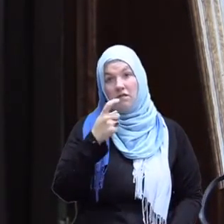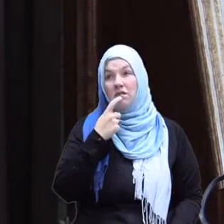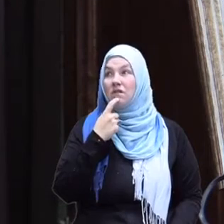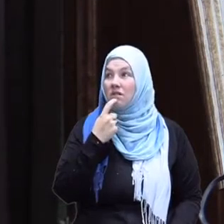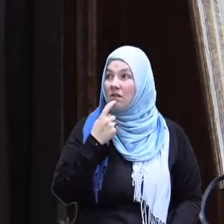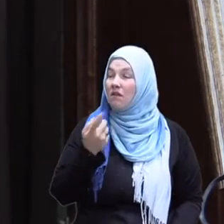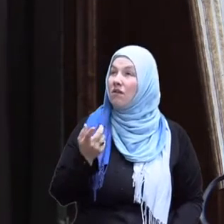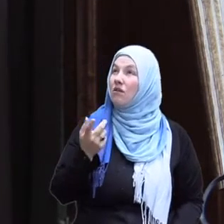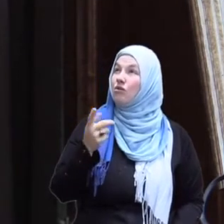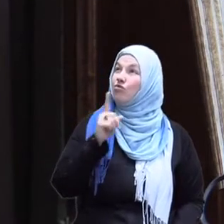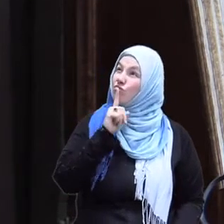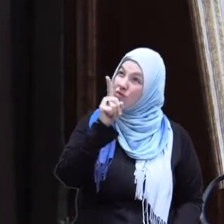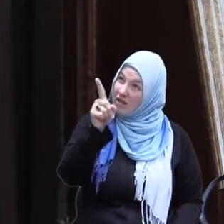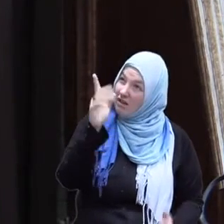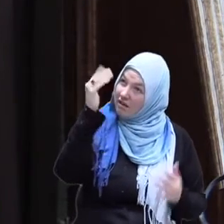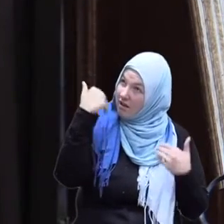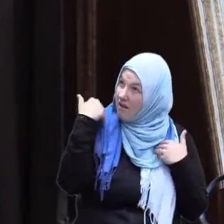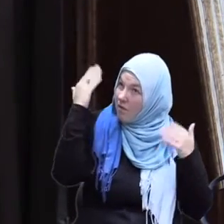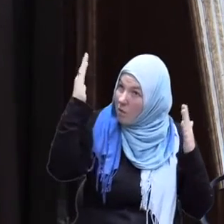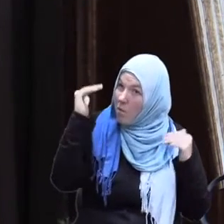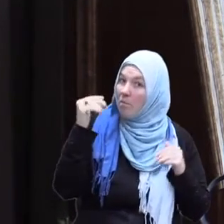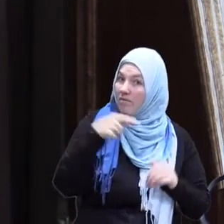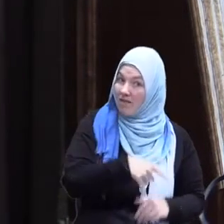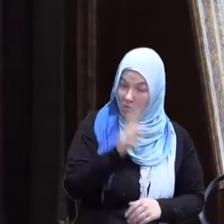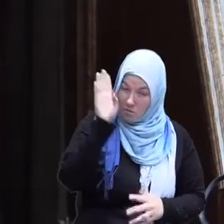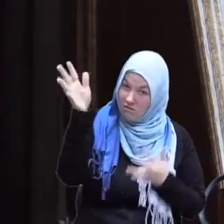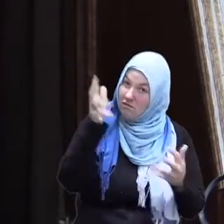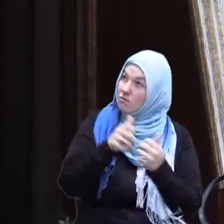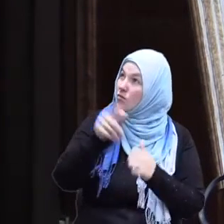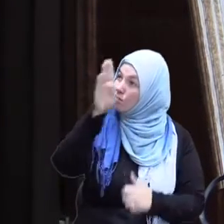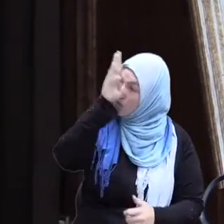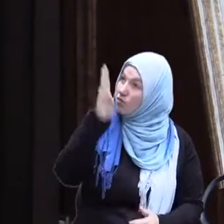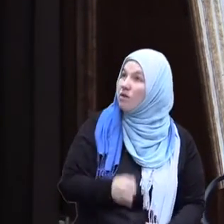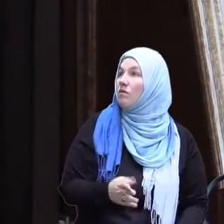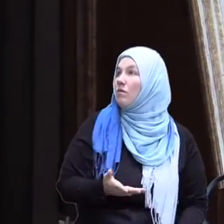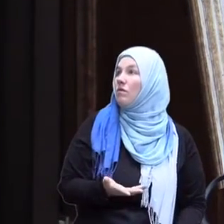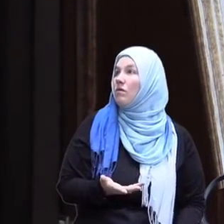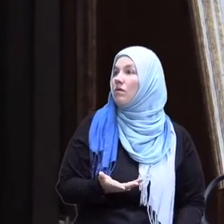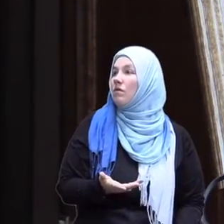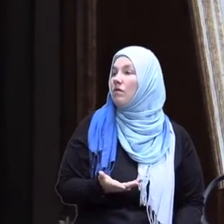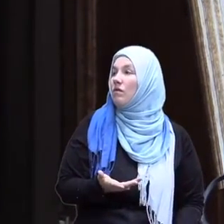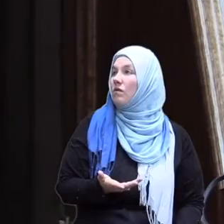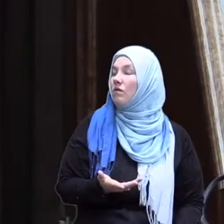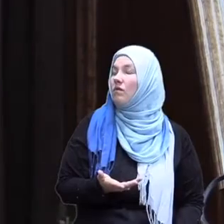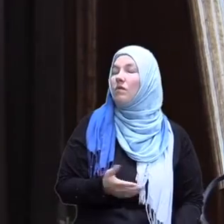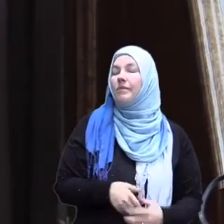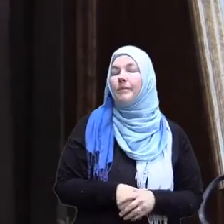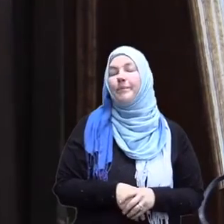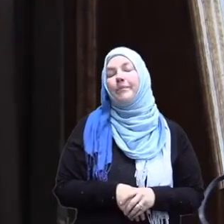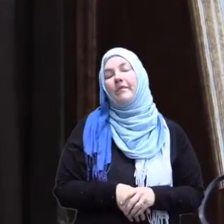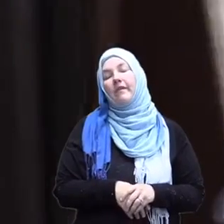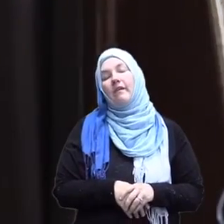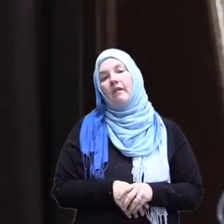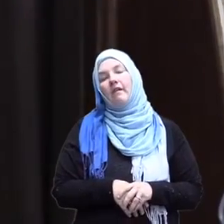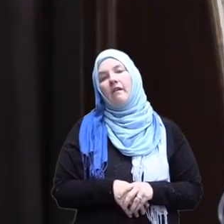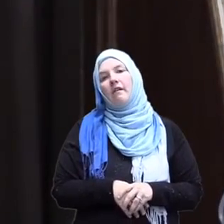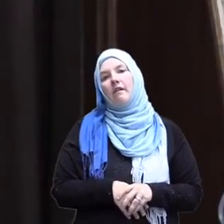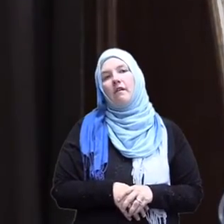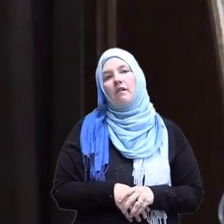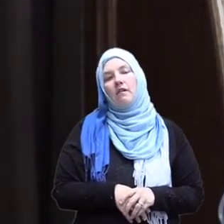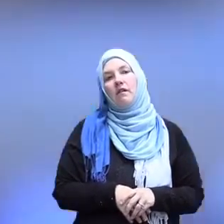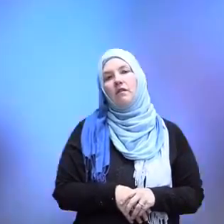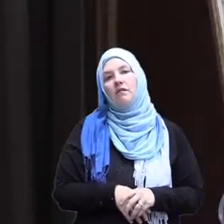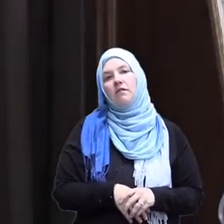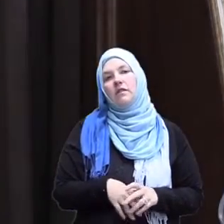you straightforward when they did not do that with Allah? Do you really believe they can